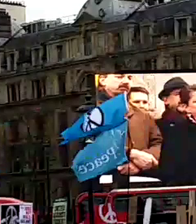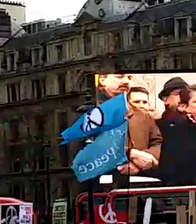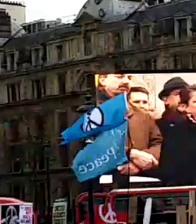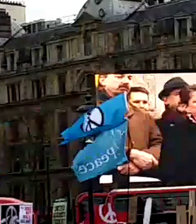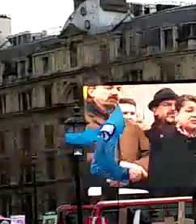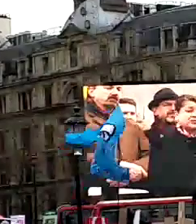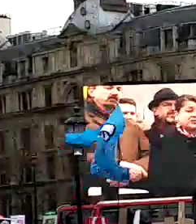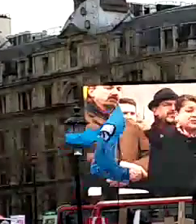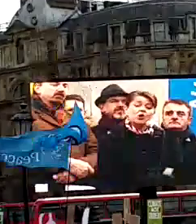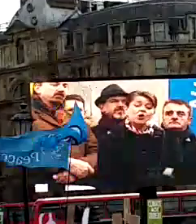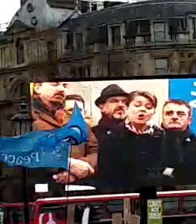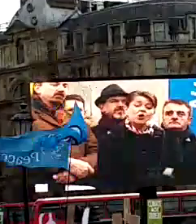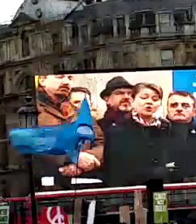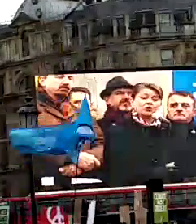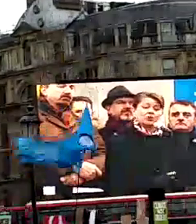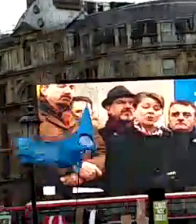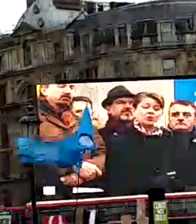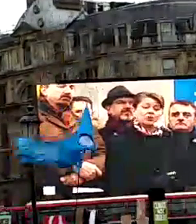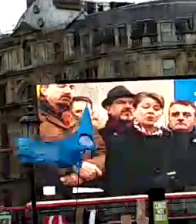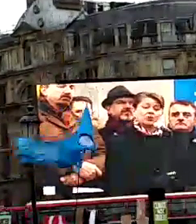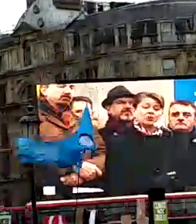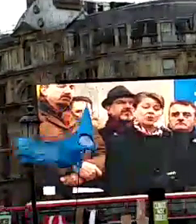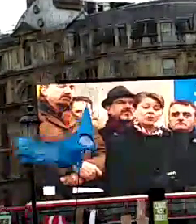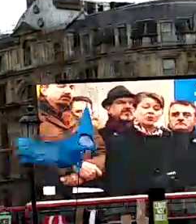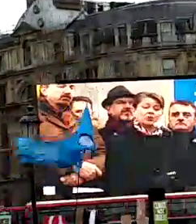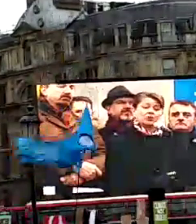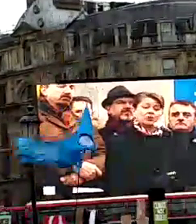Some values that we should hold on to.